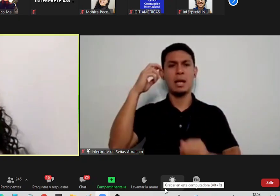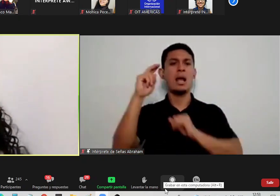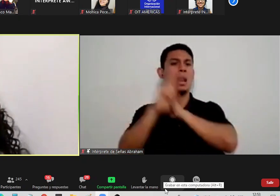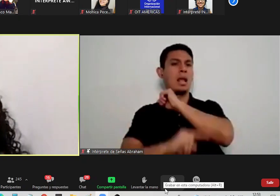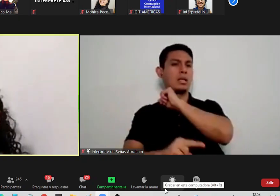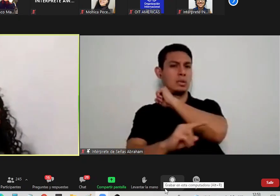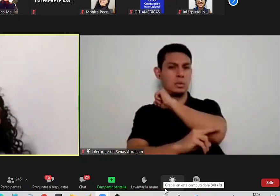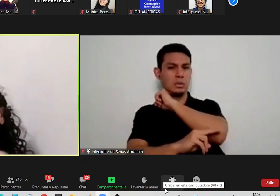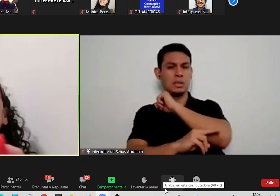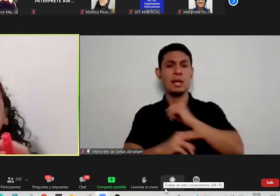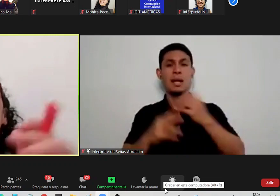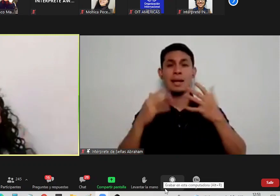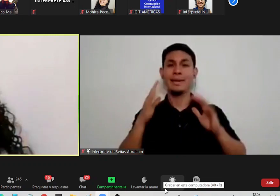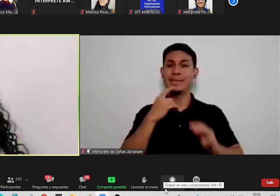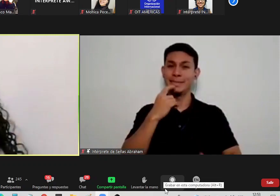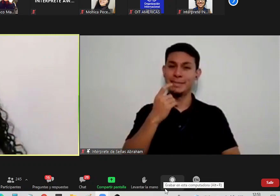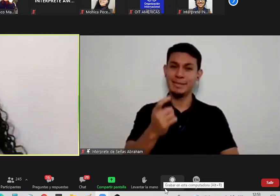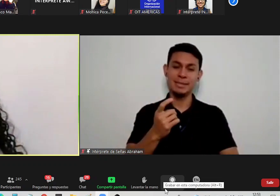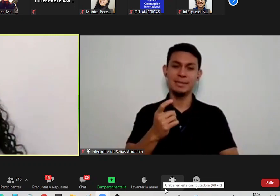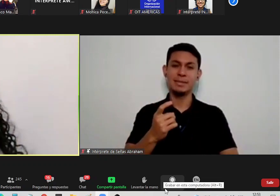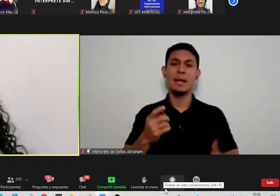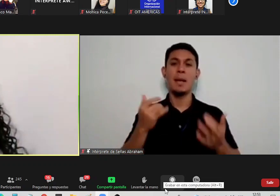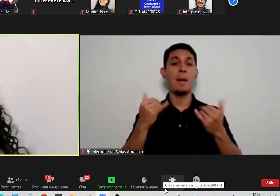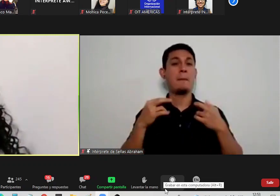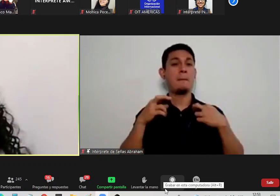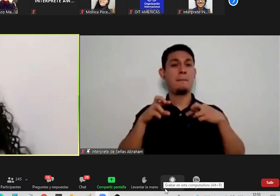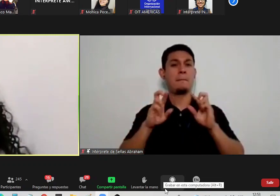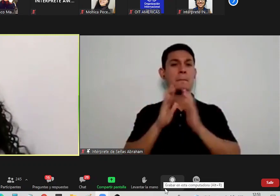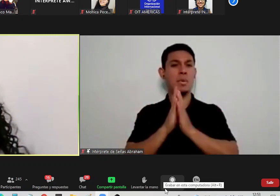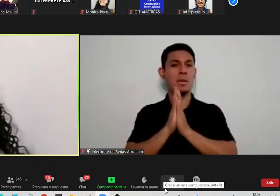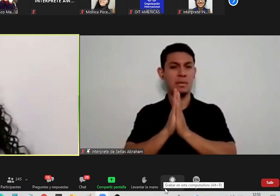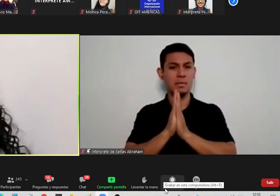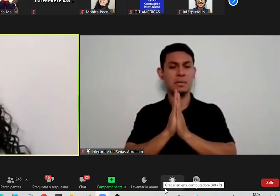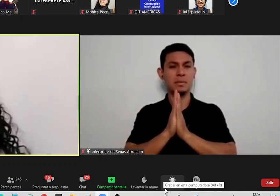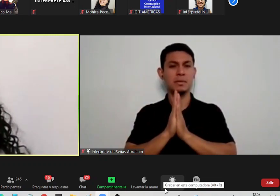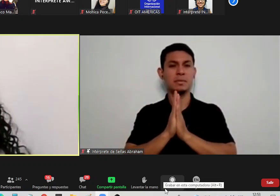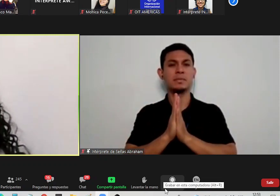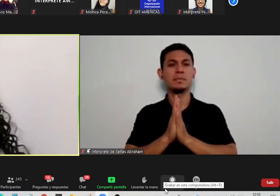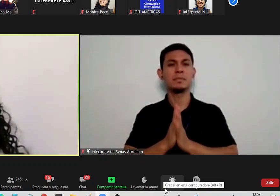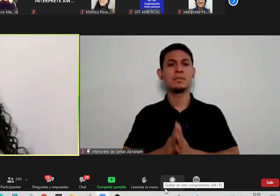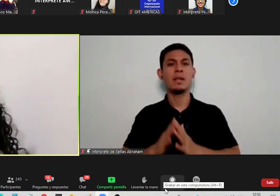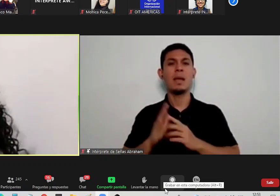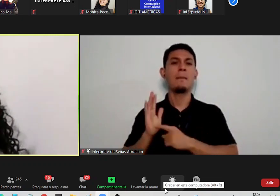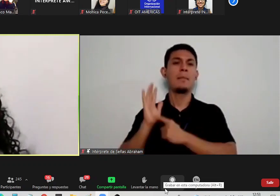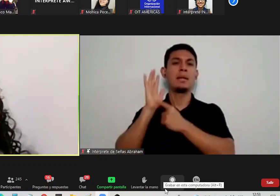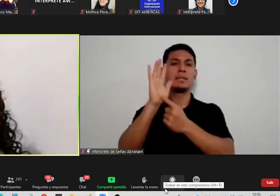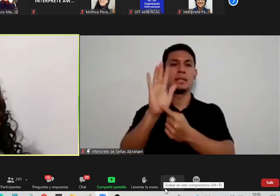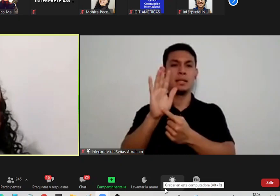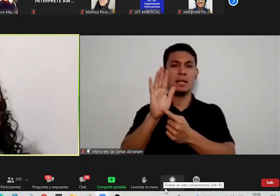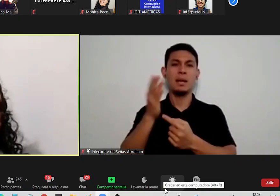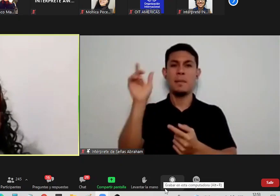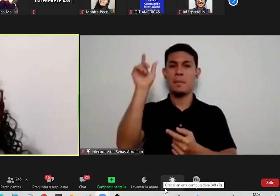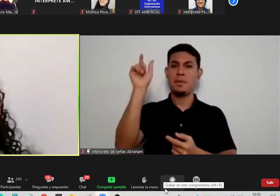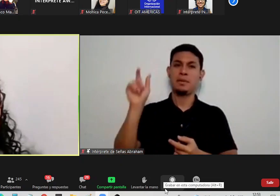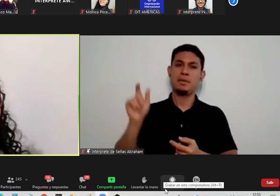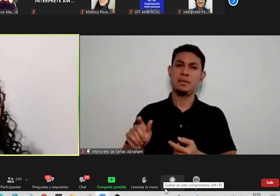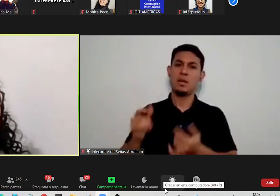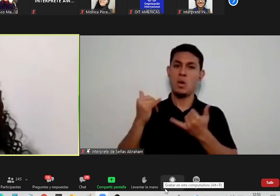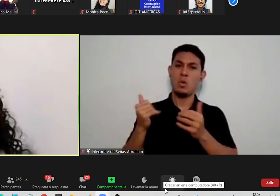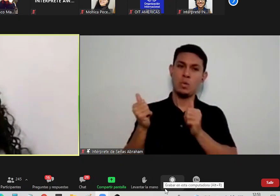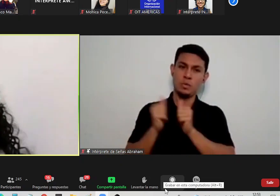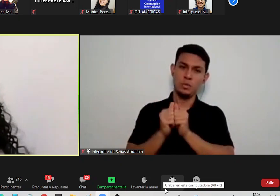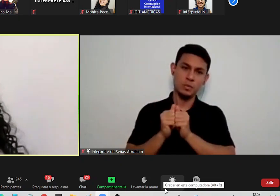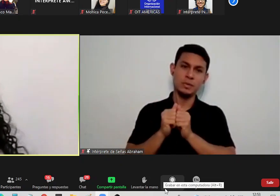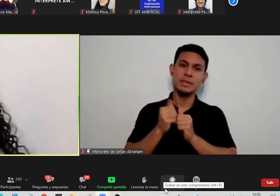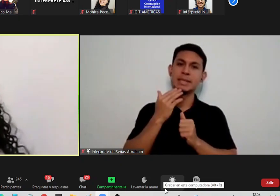to further our national policies in the most effective way having said this allow me to present the distinguished